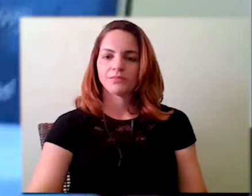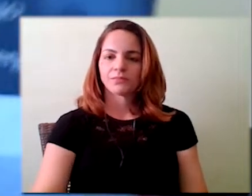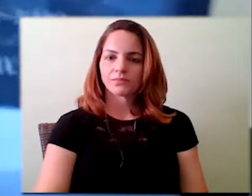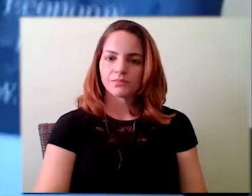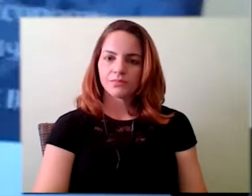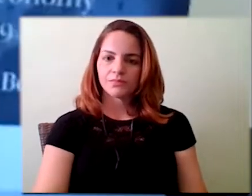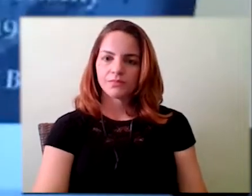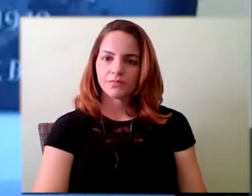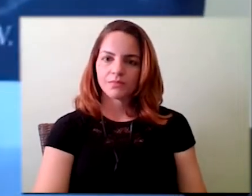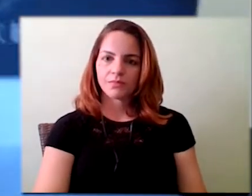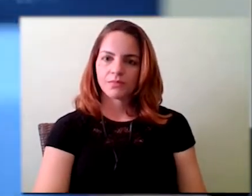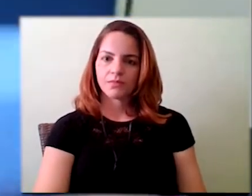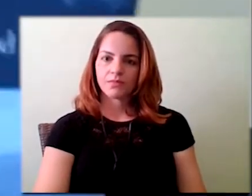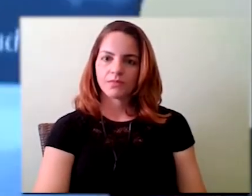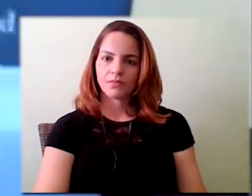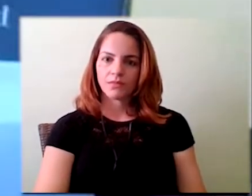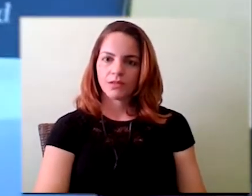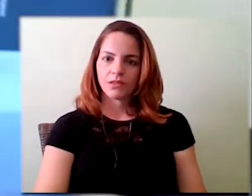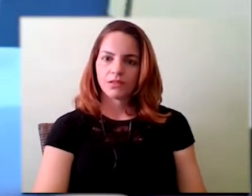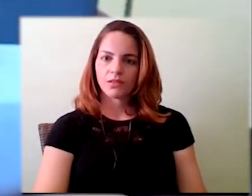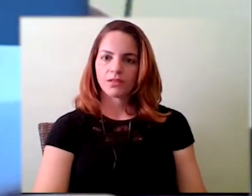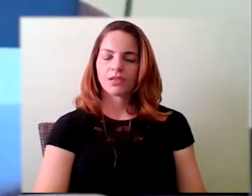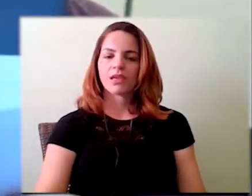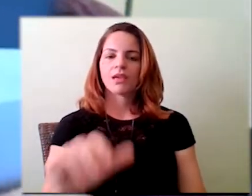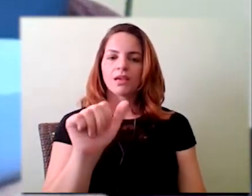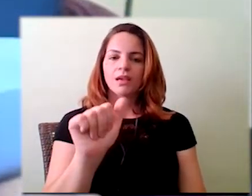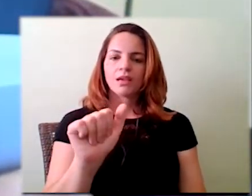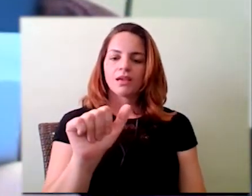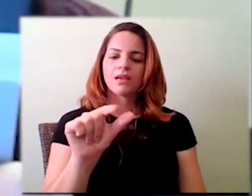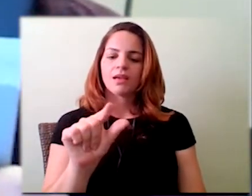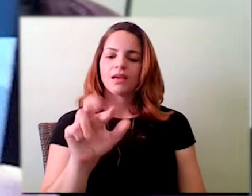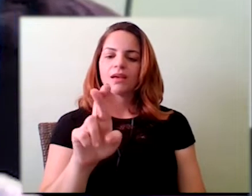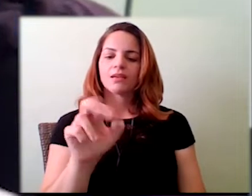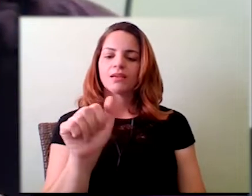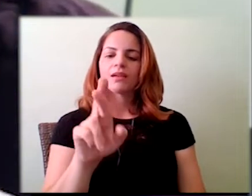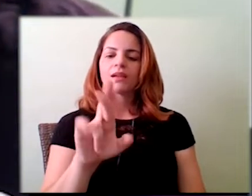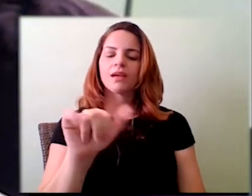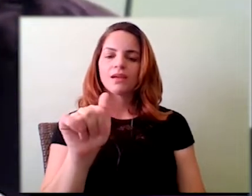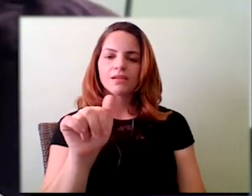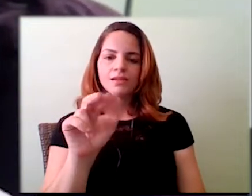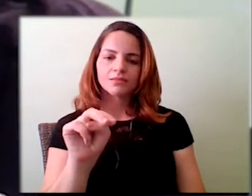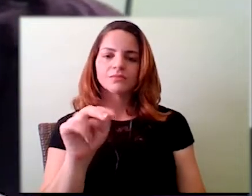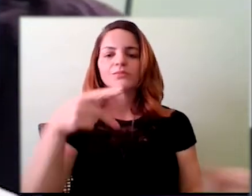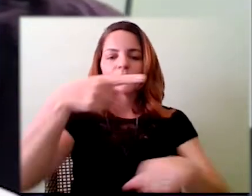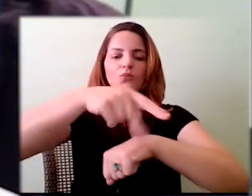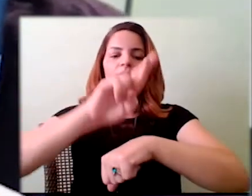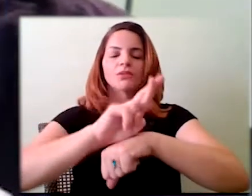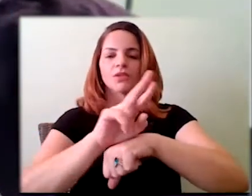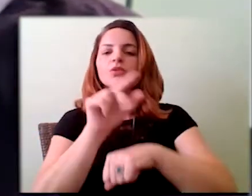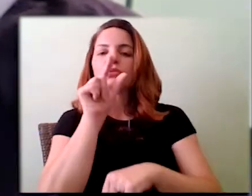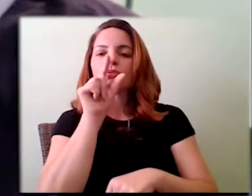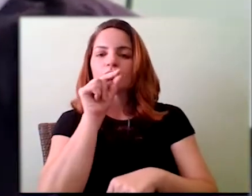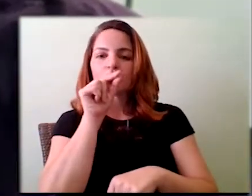is Agrarian Puerto Rico, Reconsidering Rural Economy and Society, 1899 through